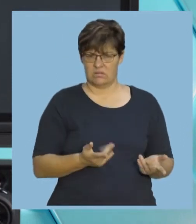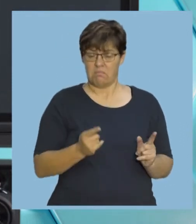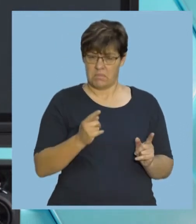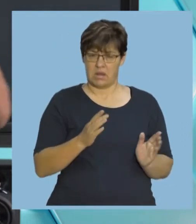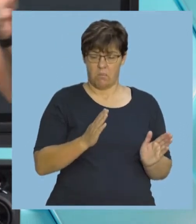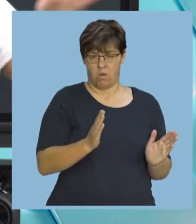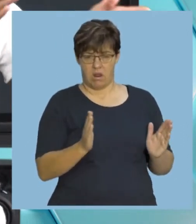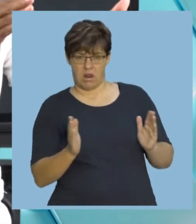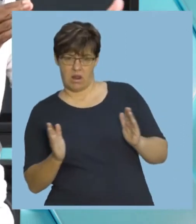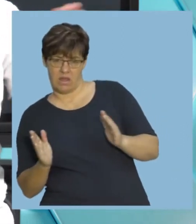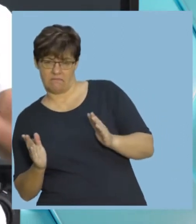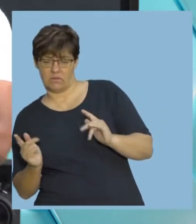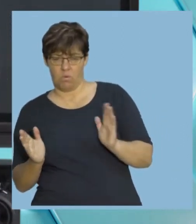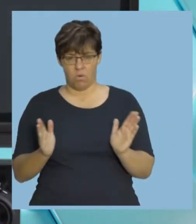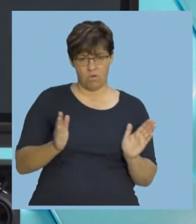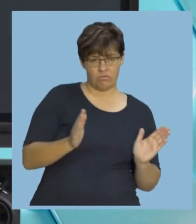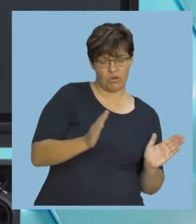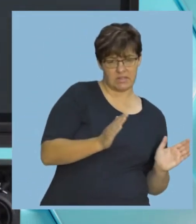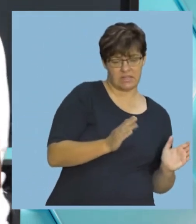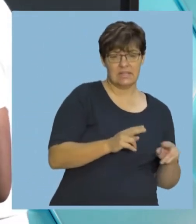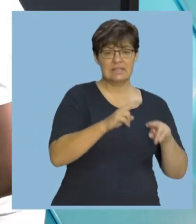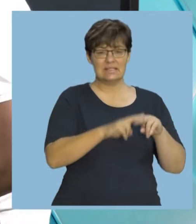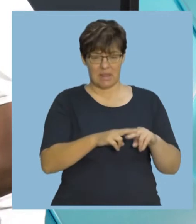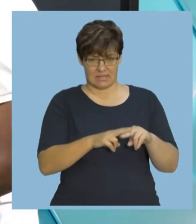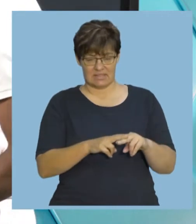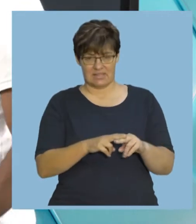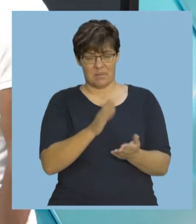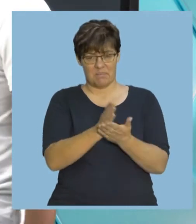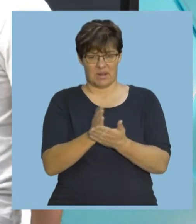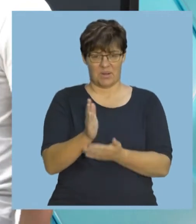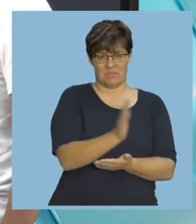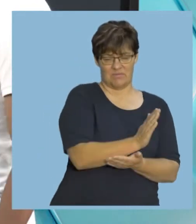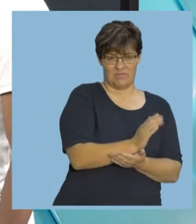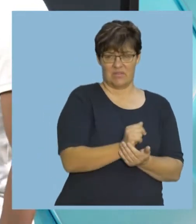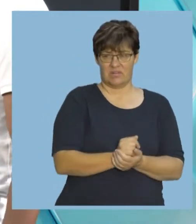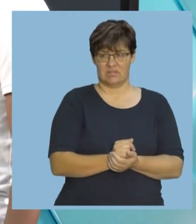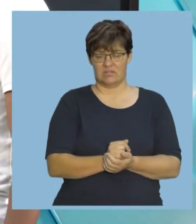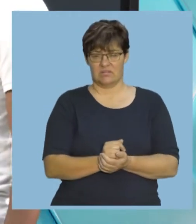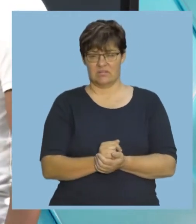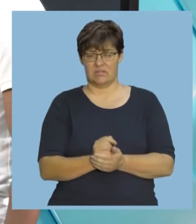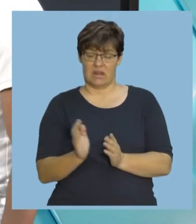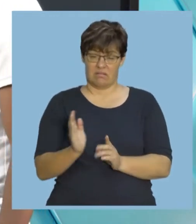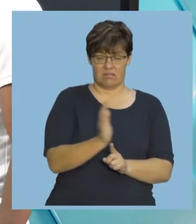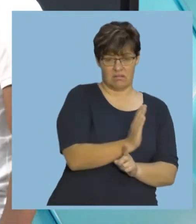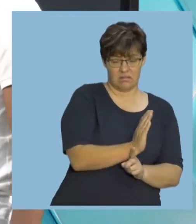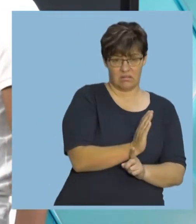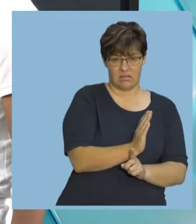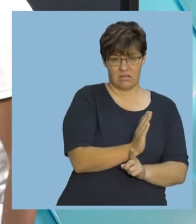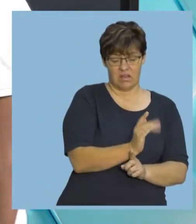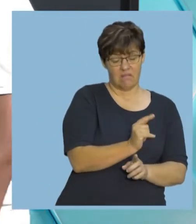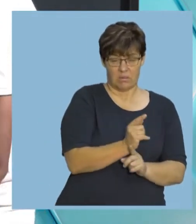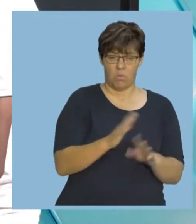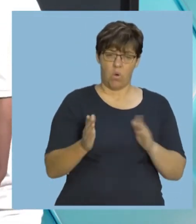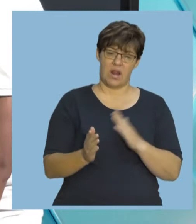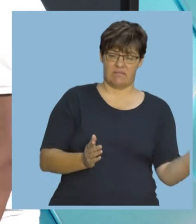it could be skewed to the left or skewed to the right, depend how I move my median. If I move median there, it will be skewed to the left. If